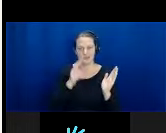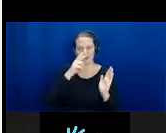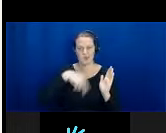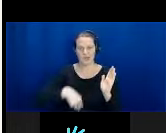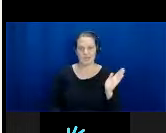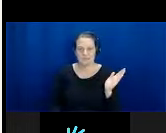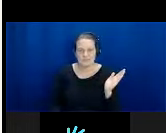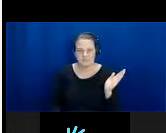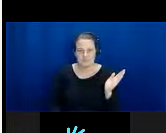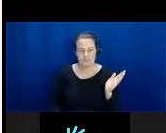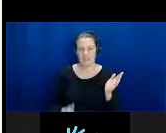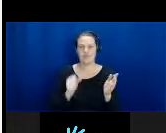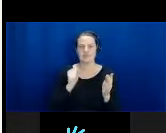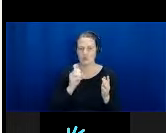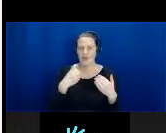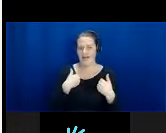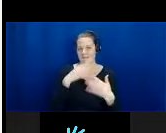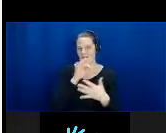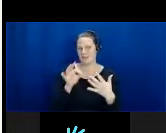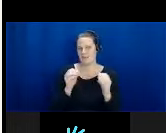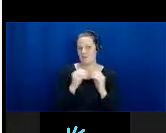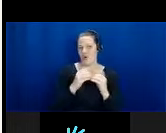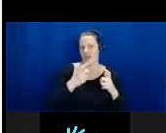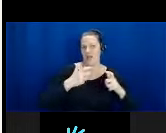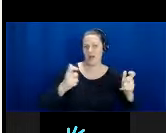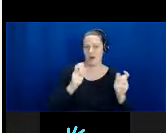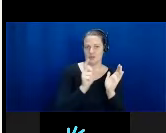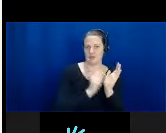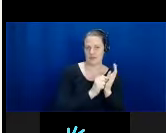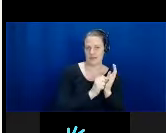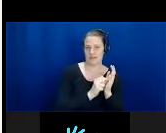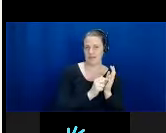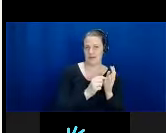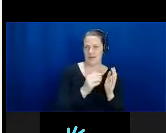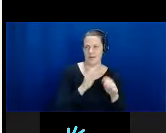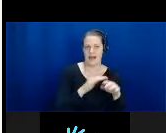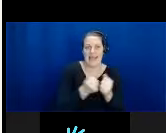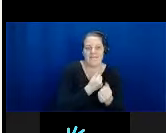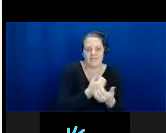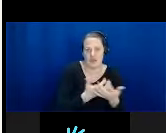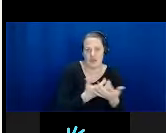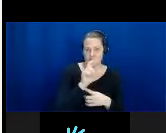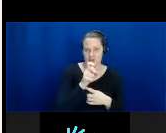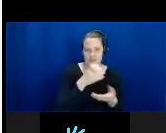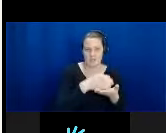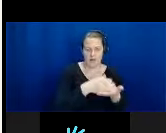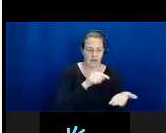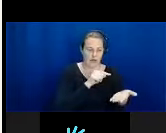I think the option of having larger print on almost everything, like even prescription bottles. I know there